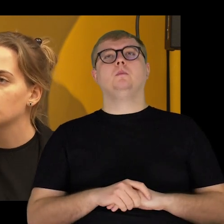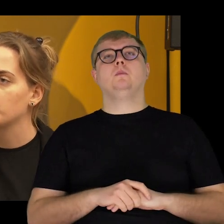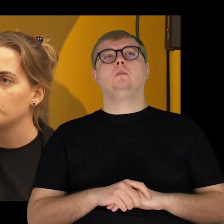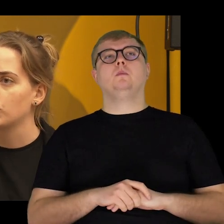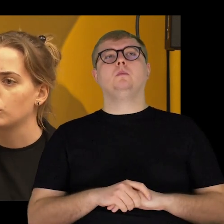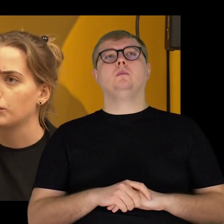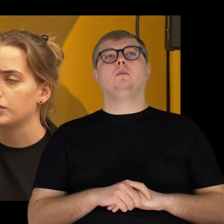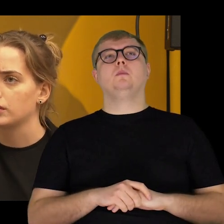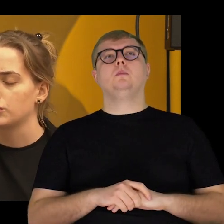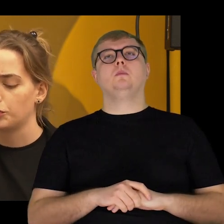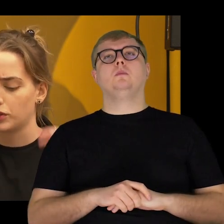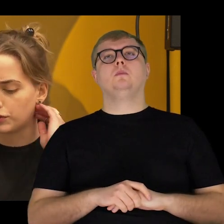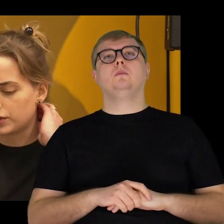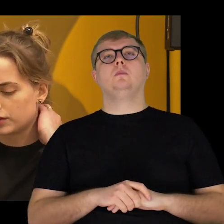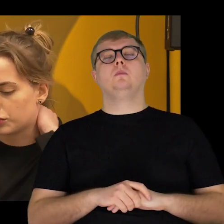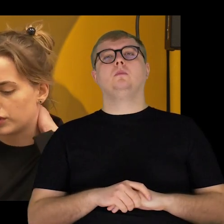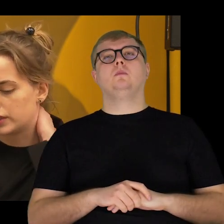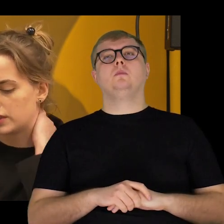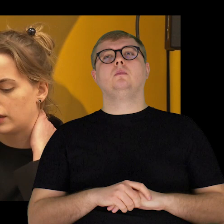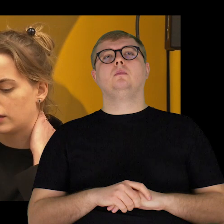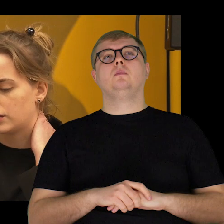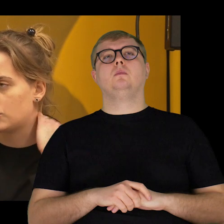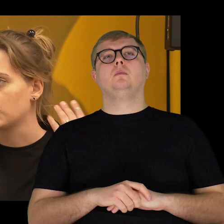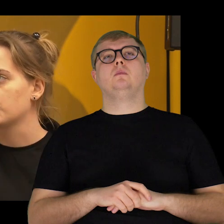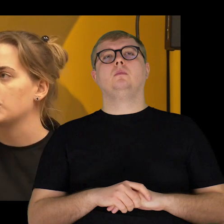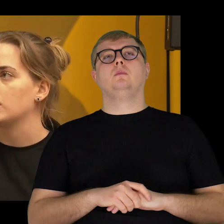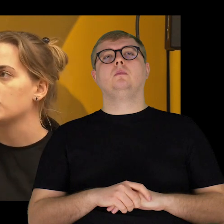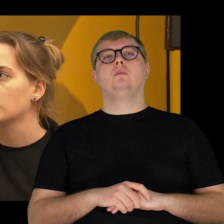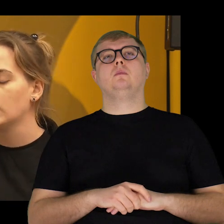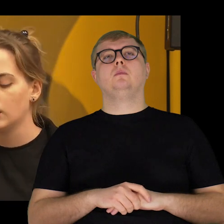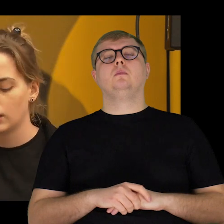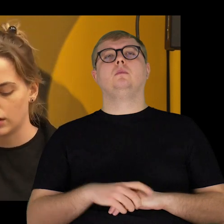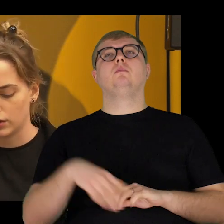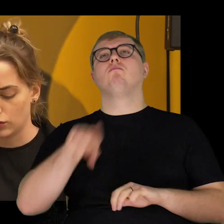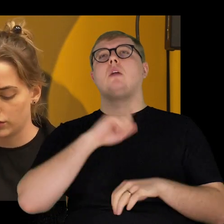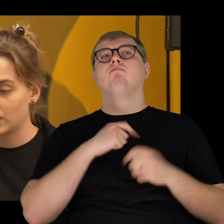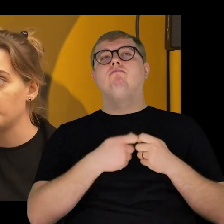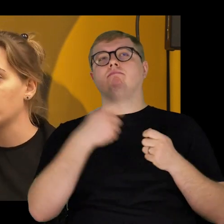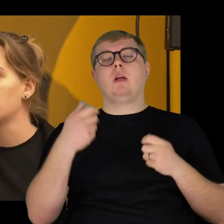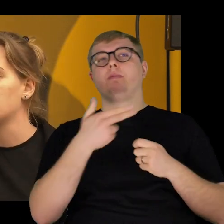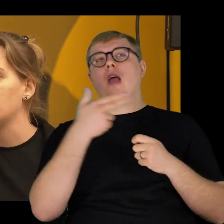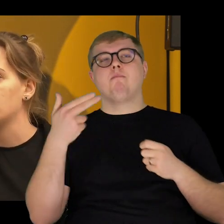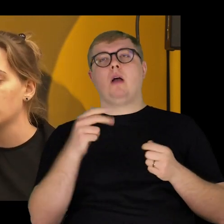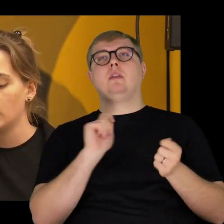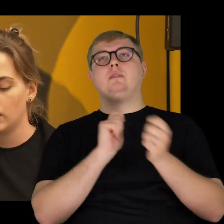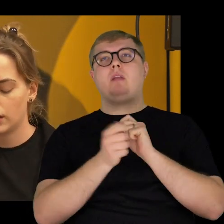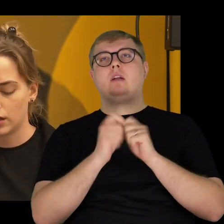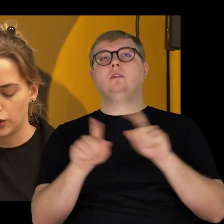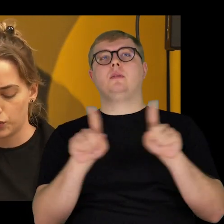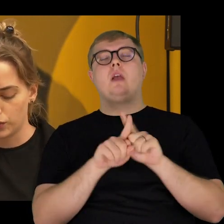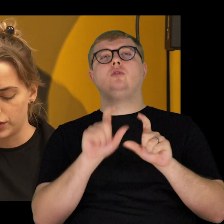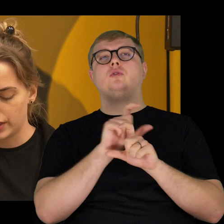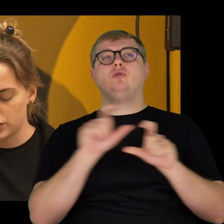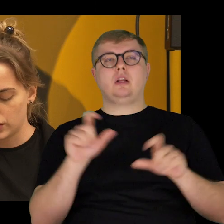Yeah, to maybe follow up the topic of the temporality and the issue of change or keeping up to date,